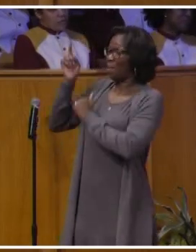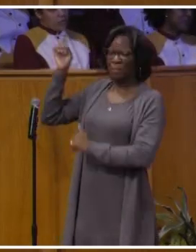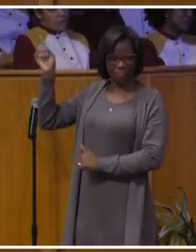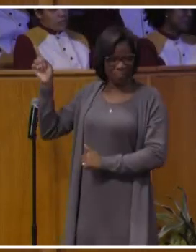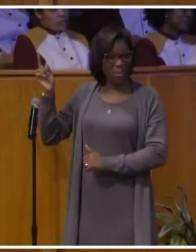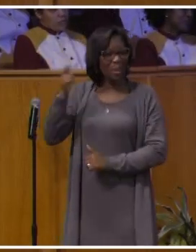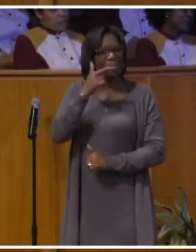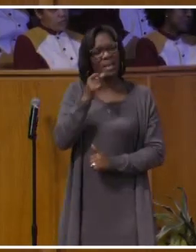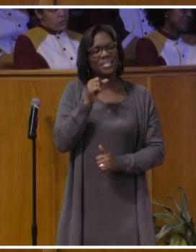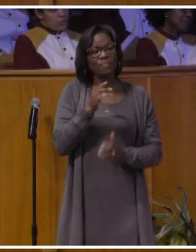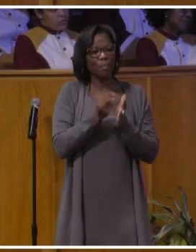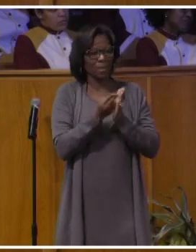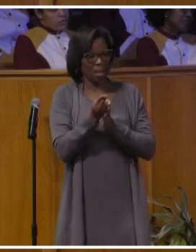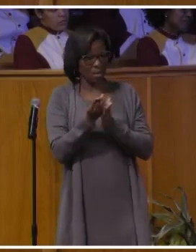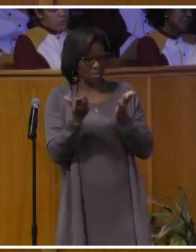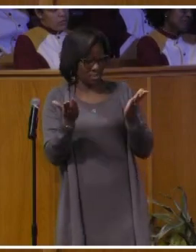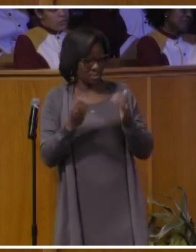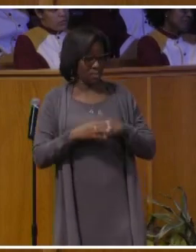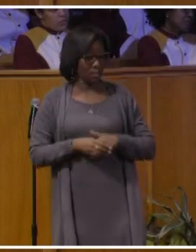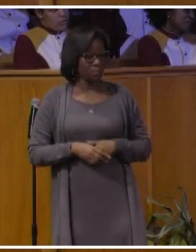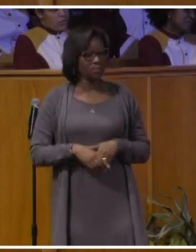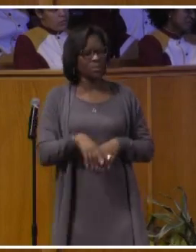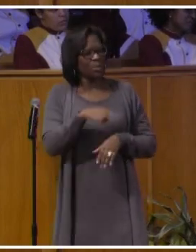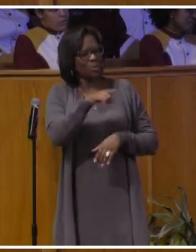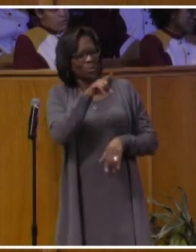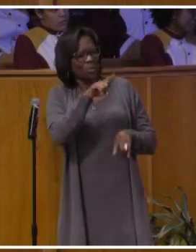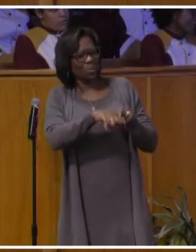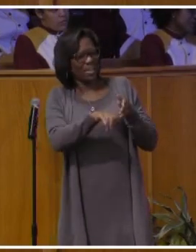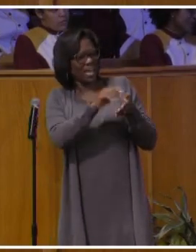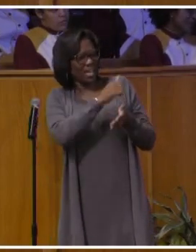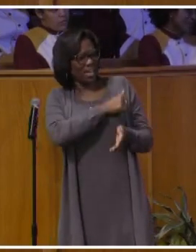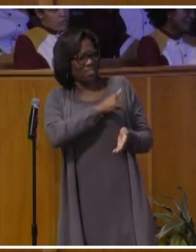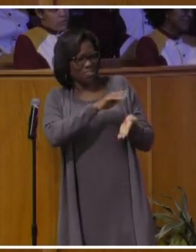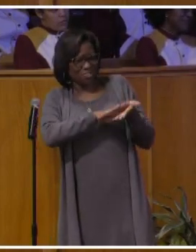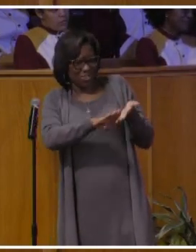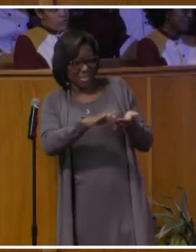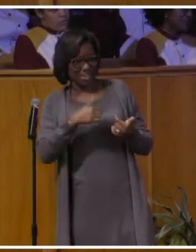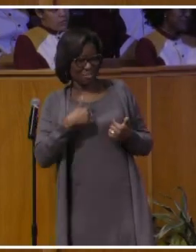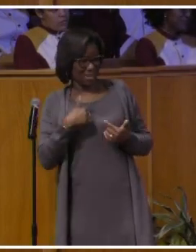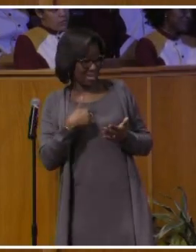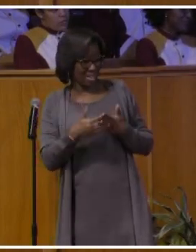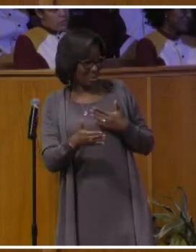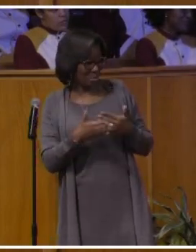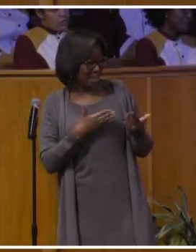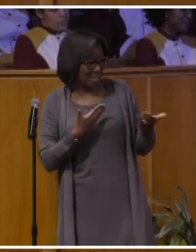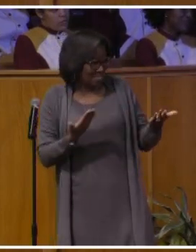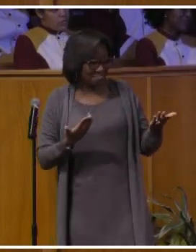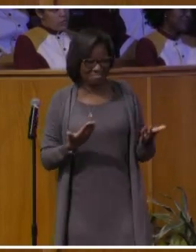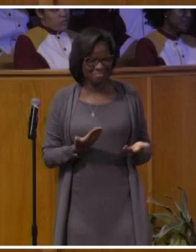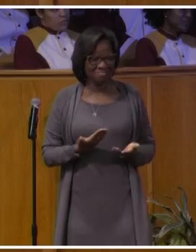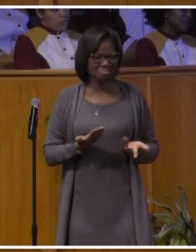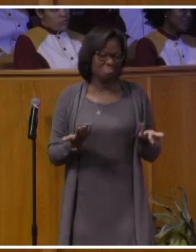Because if the truth be told, you can't forgive me of my sin.